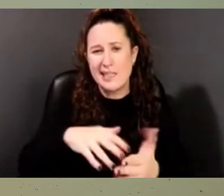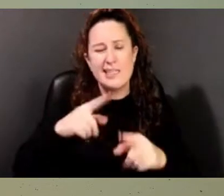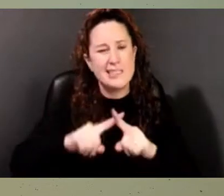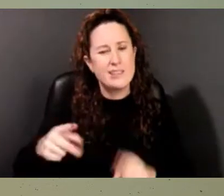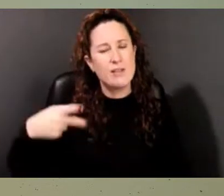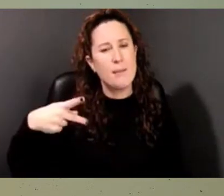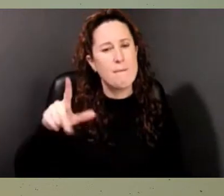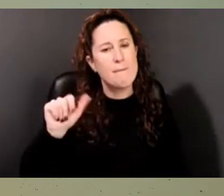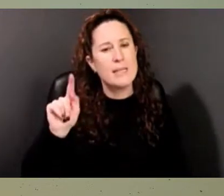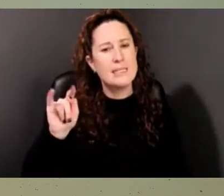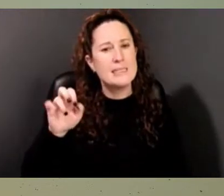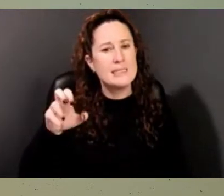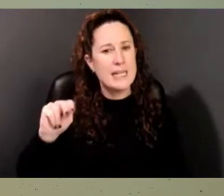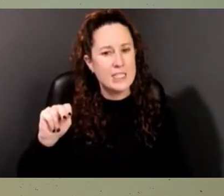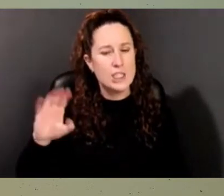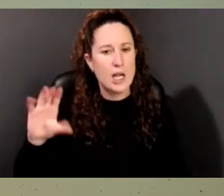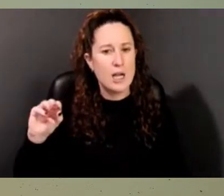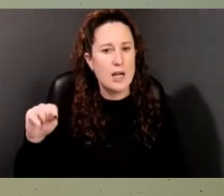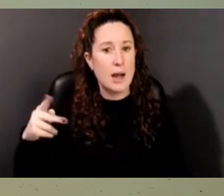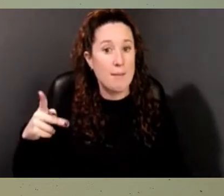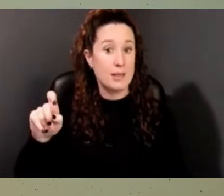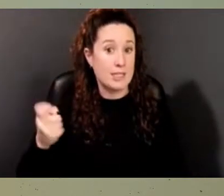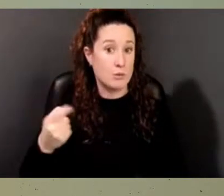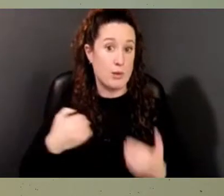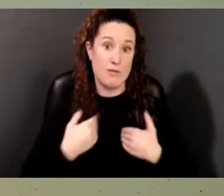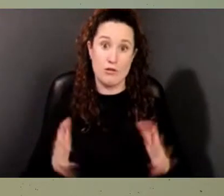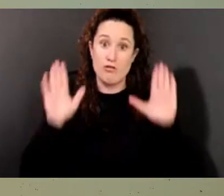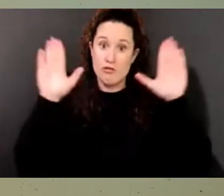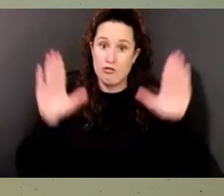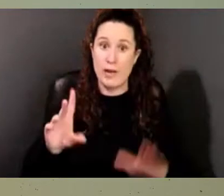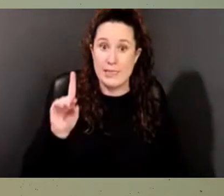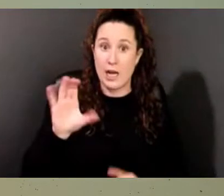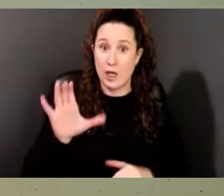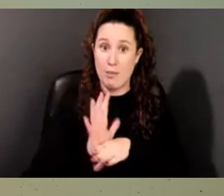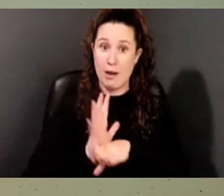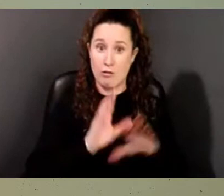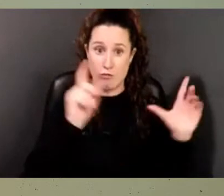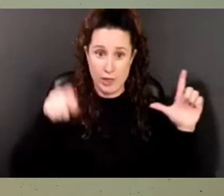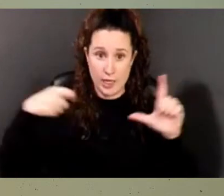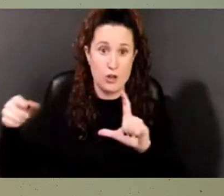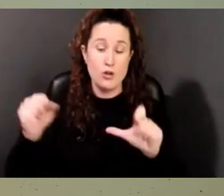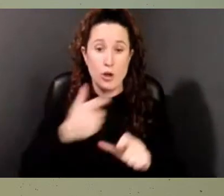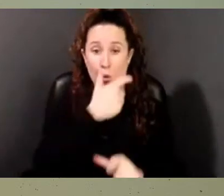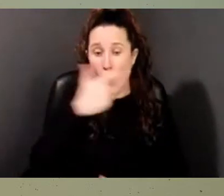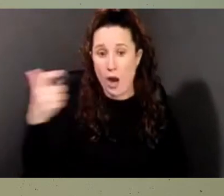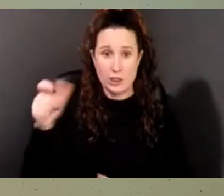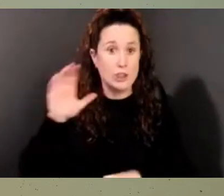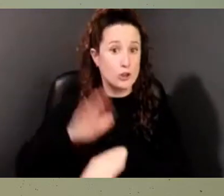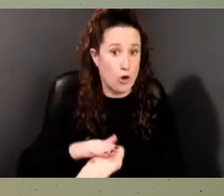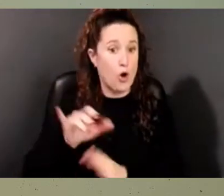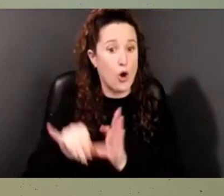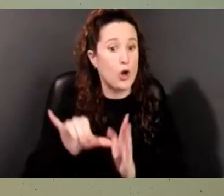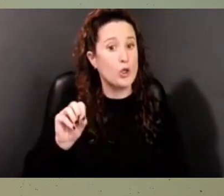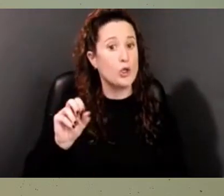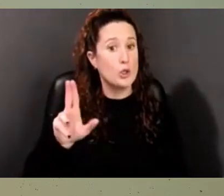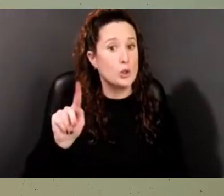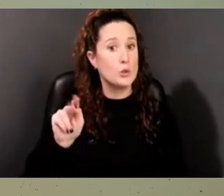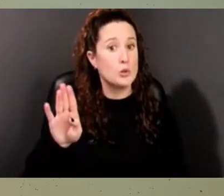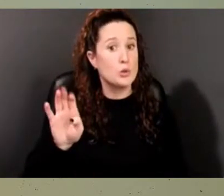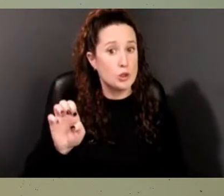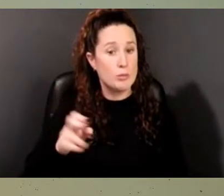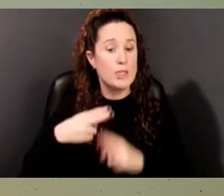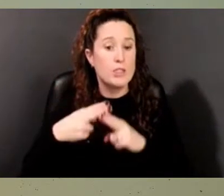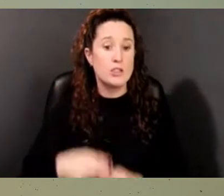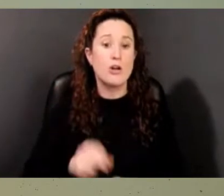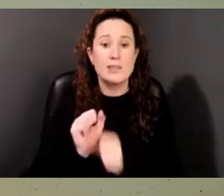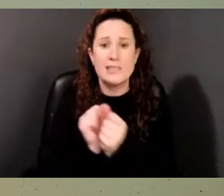there's a great 4-part documentary that I encourage you to go watch, see the whole thing on YouTube, called Slavery in the Making of America.